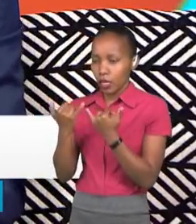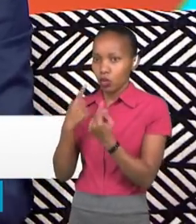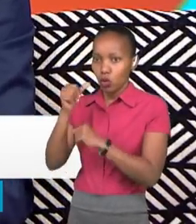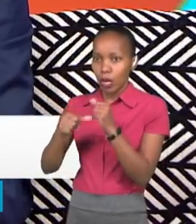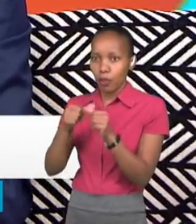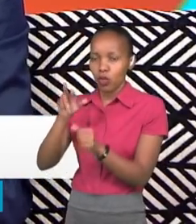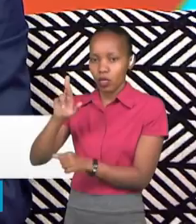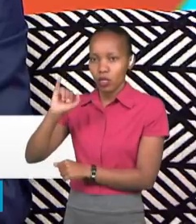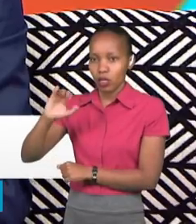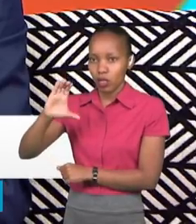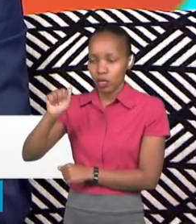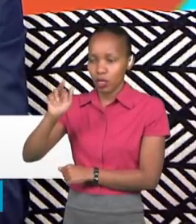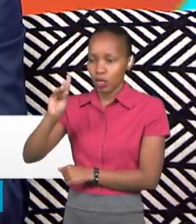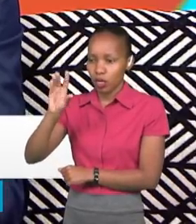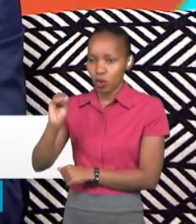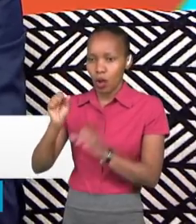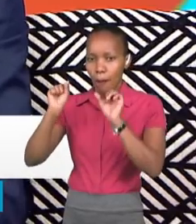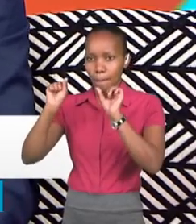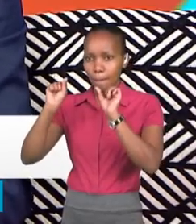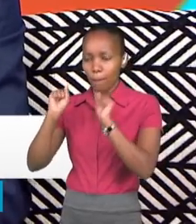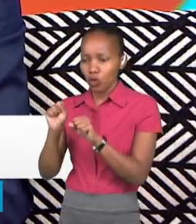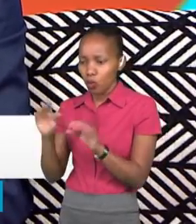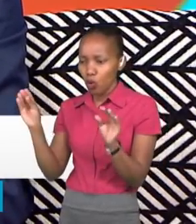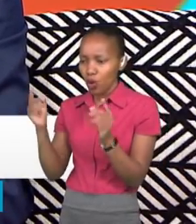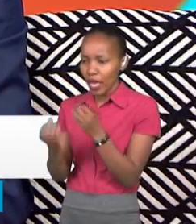Ricardo. Maybe tell us the story. How did you meet Ricardo?